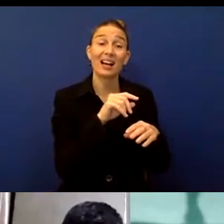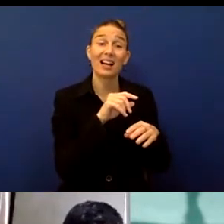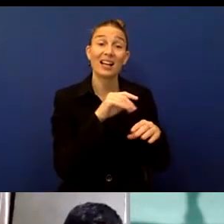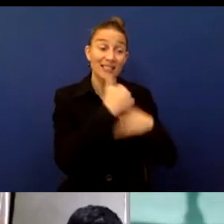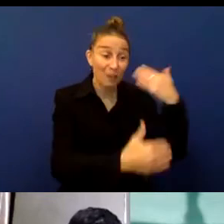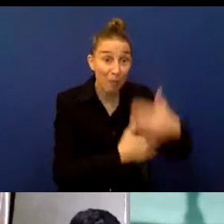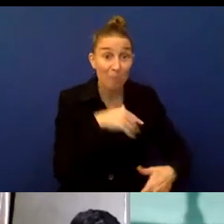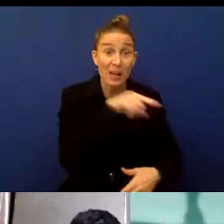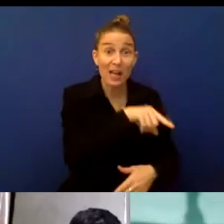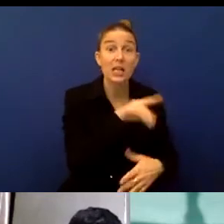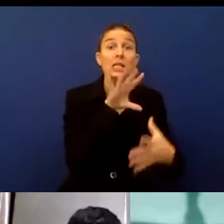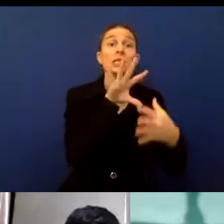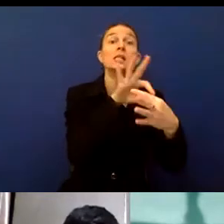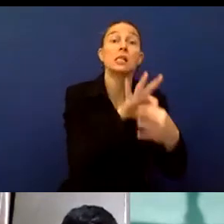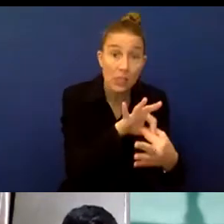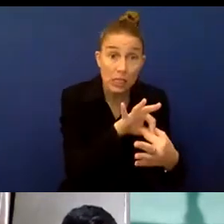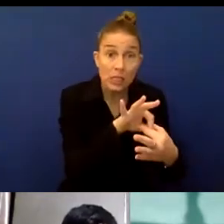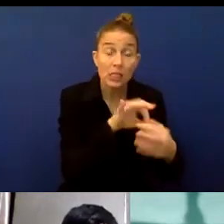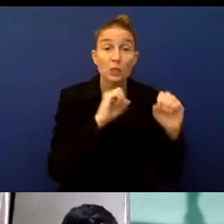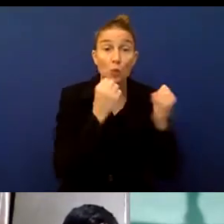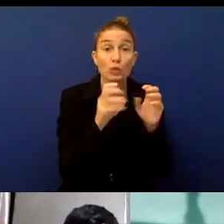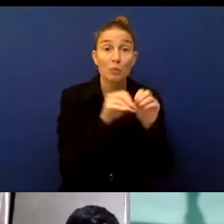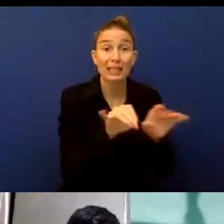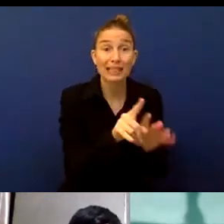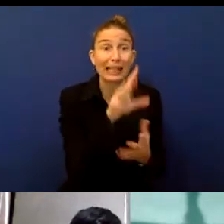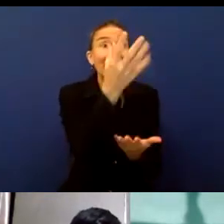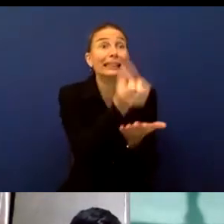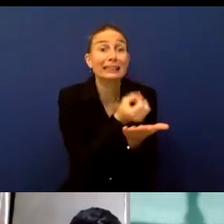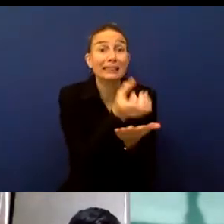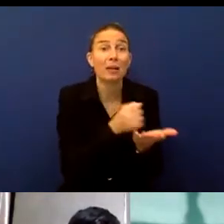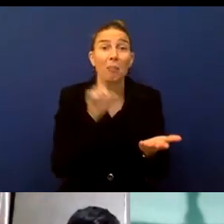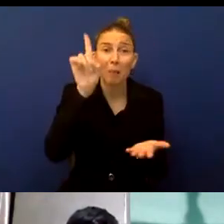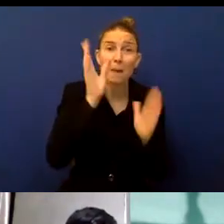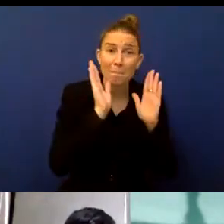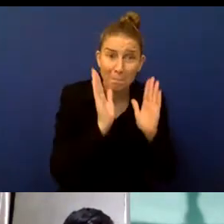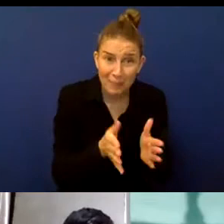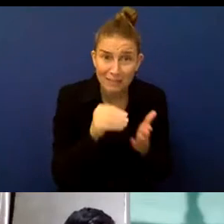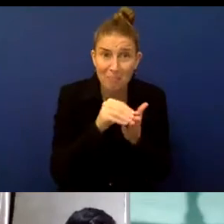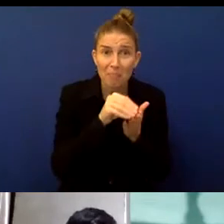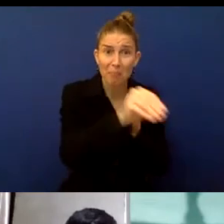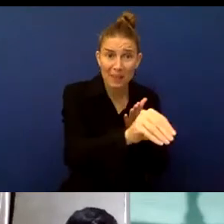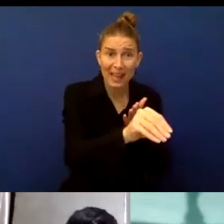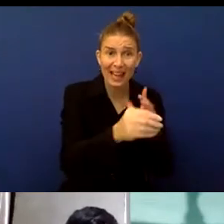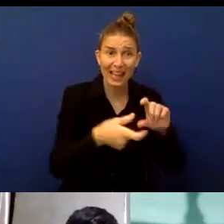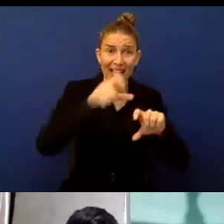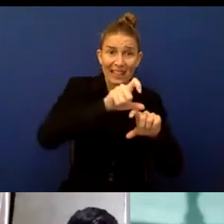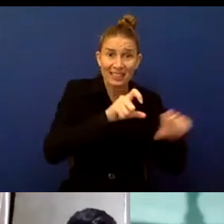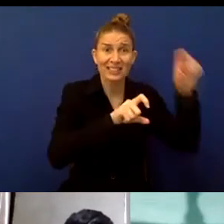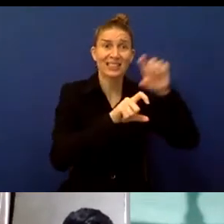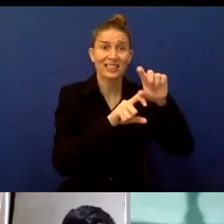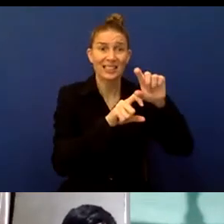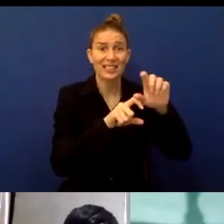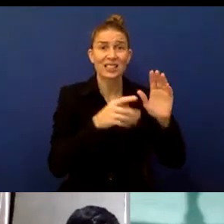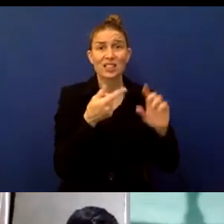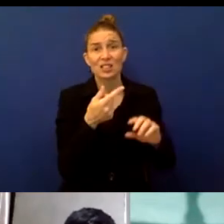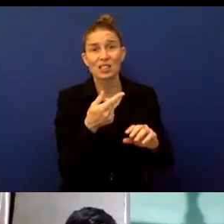pay for data, and they also have to pay for data subscription. So that one is double payment. It